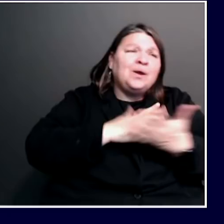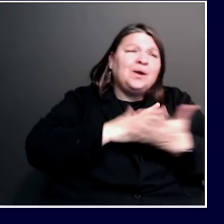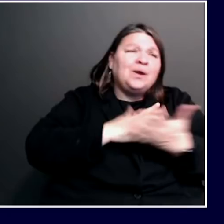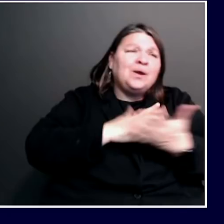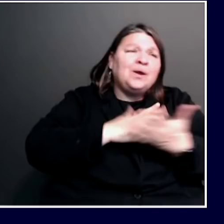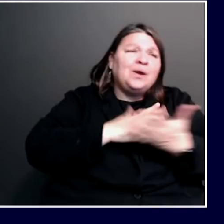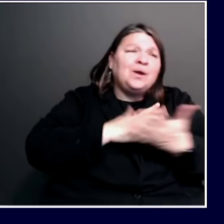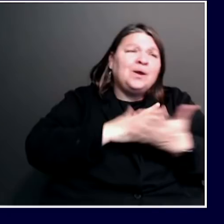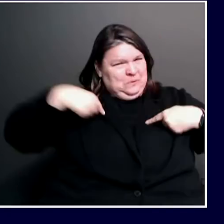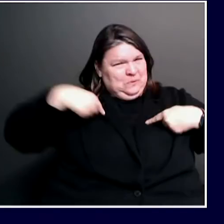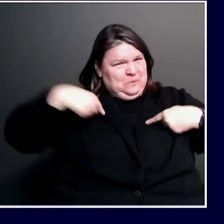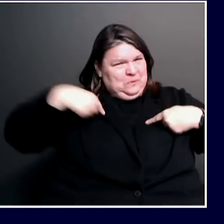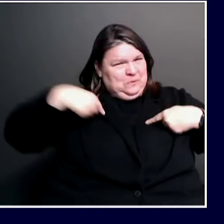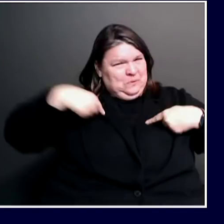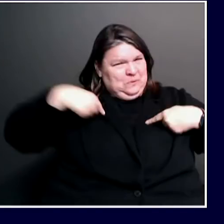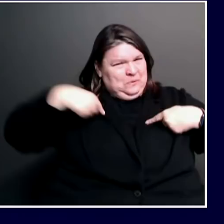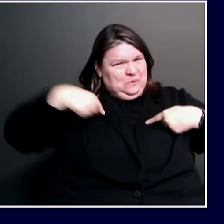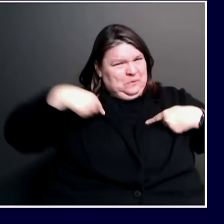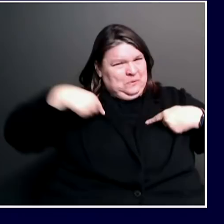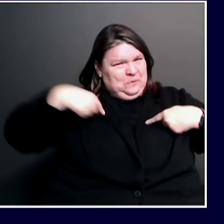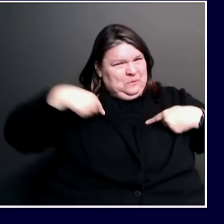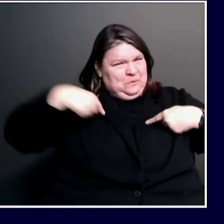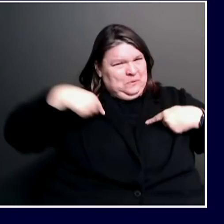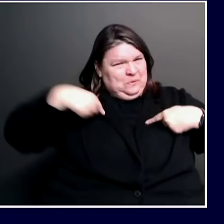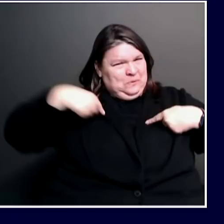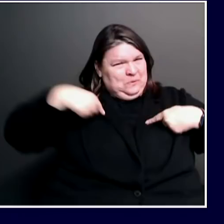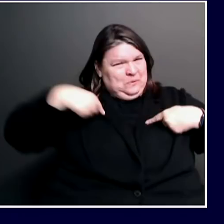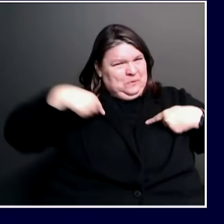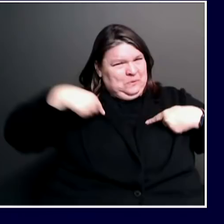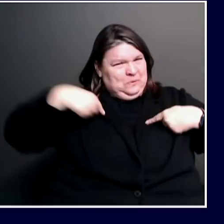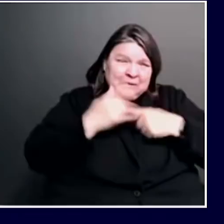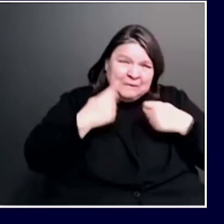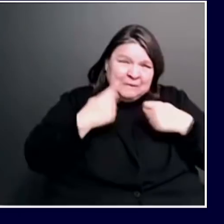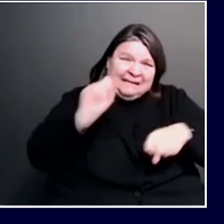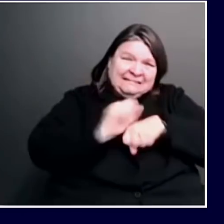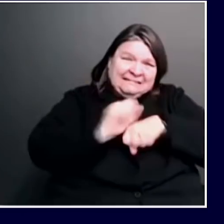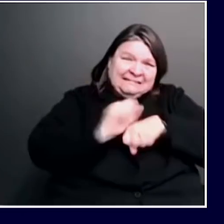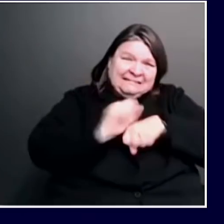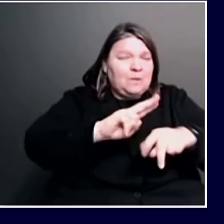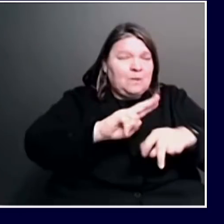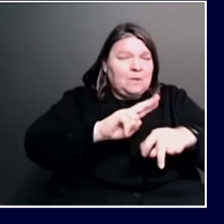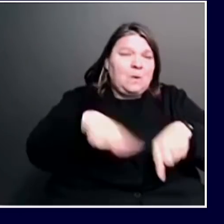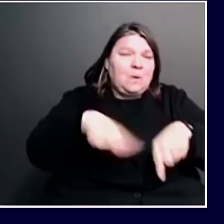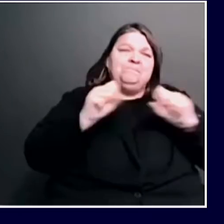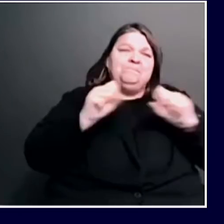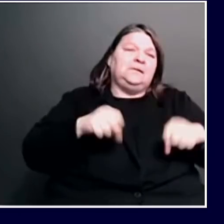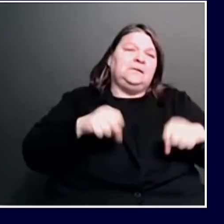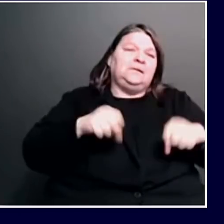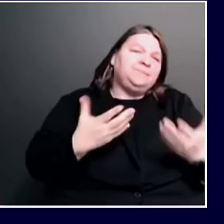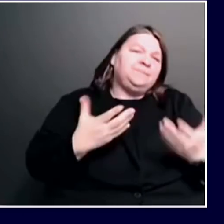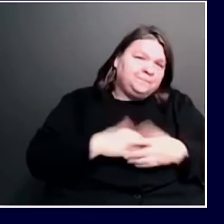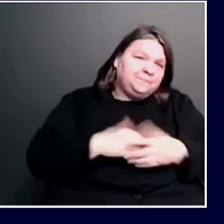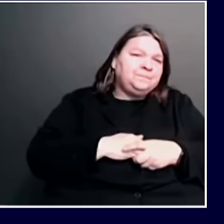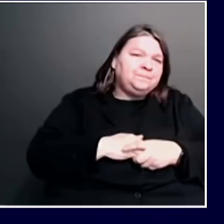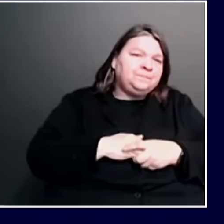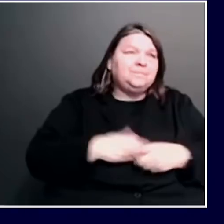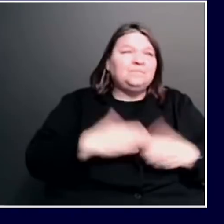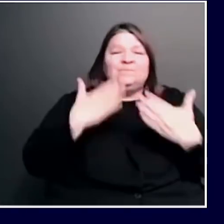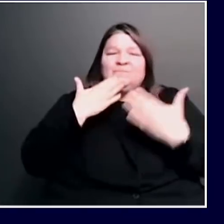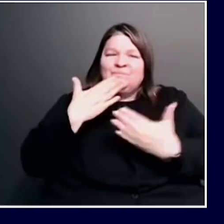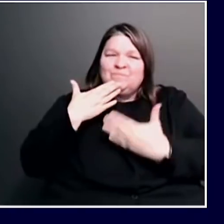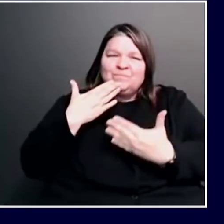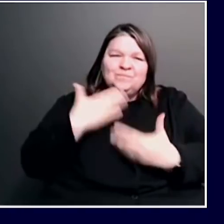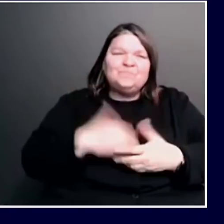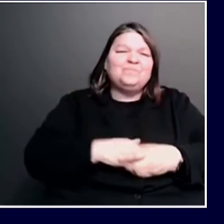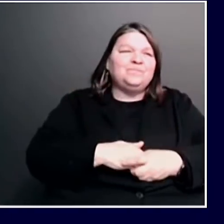that state as quickly as possible, as safely as possible. Okay, terrific. Thank you very much. Thanks, Patrick. Amy